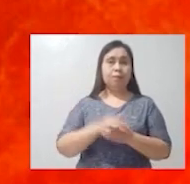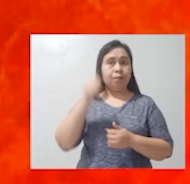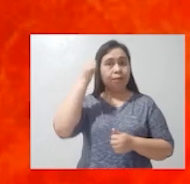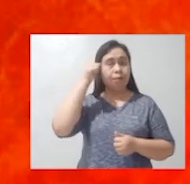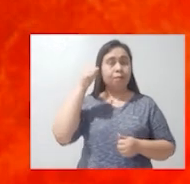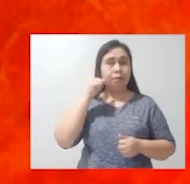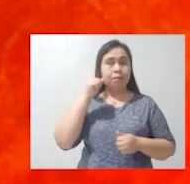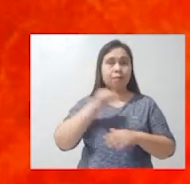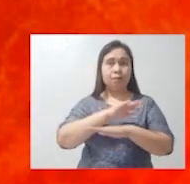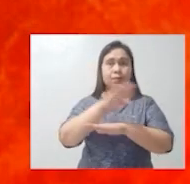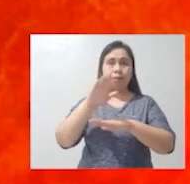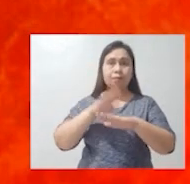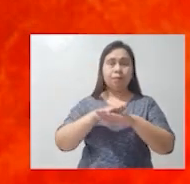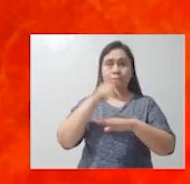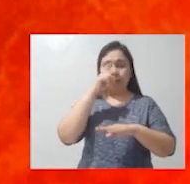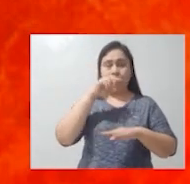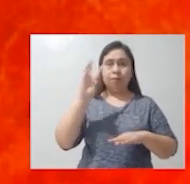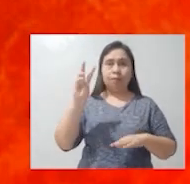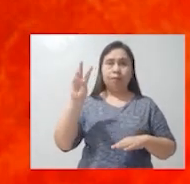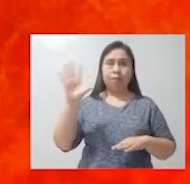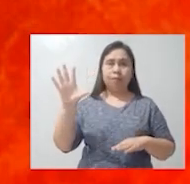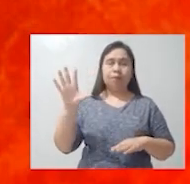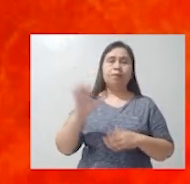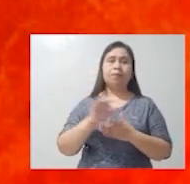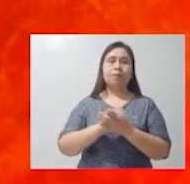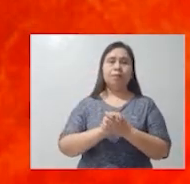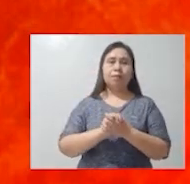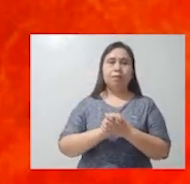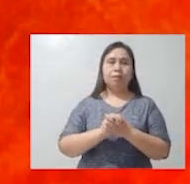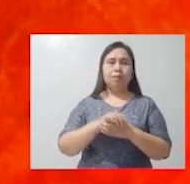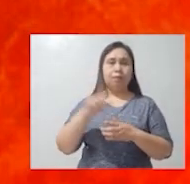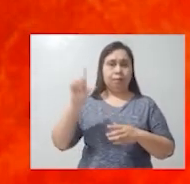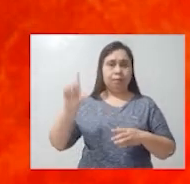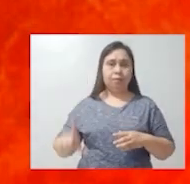age 65, the average body temperature is